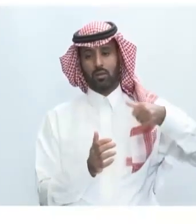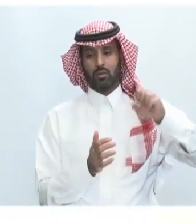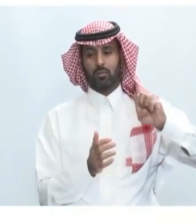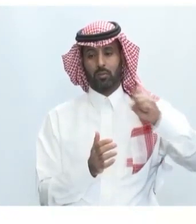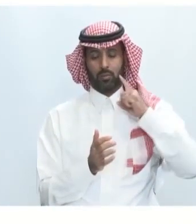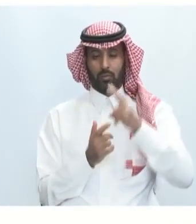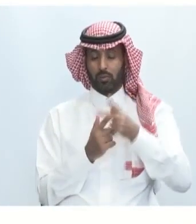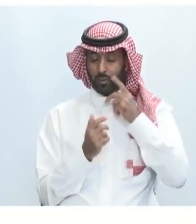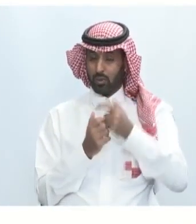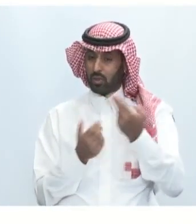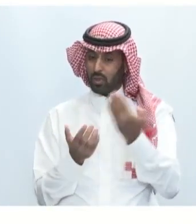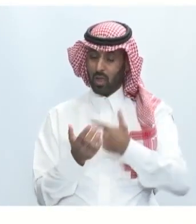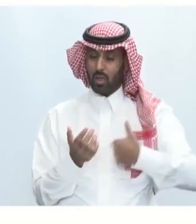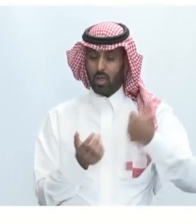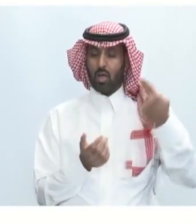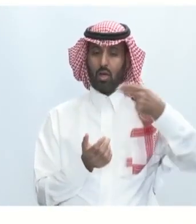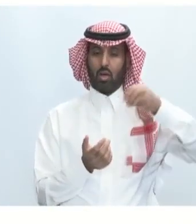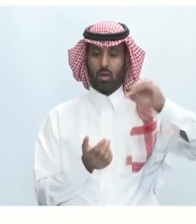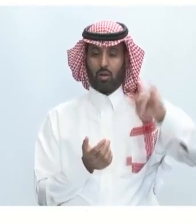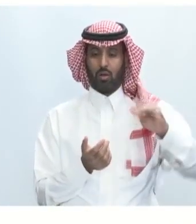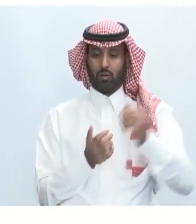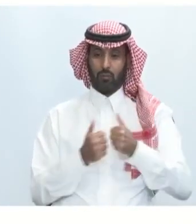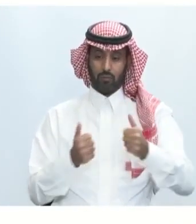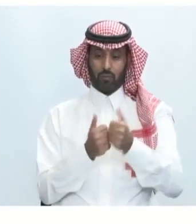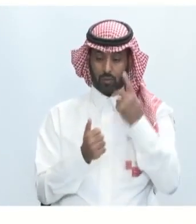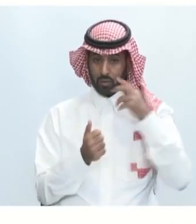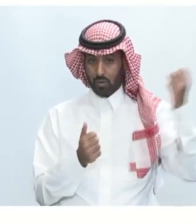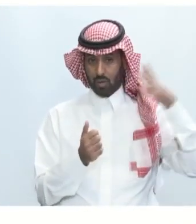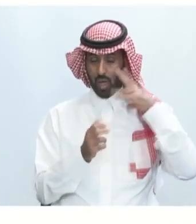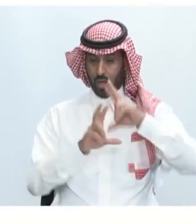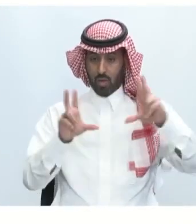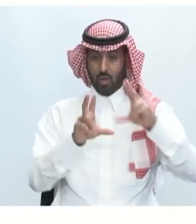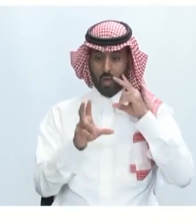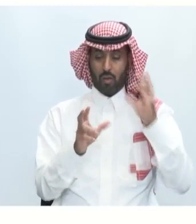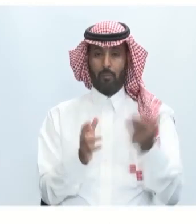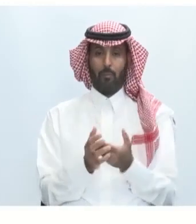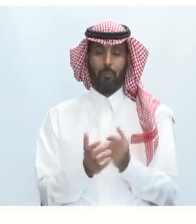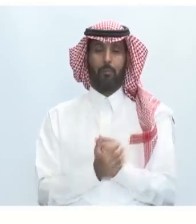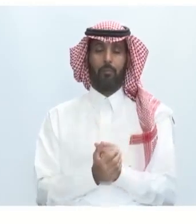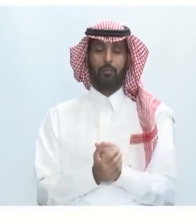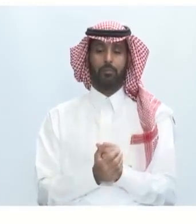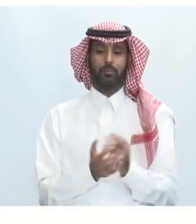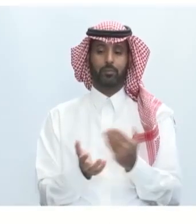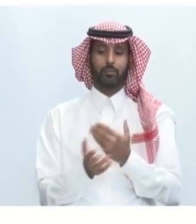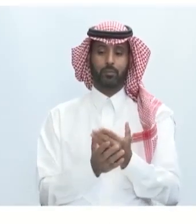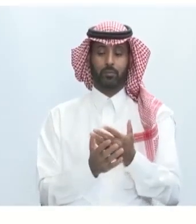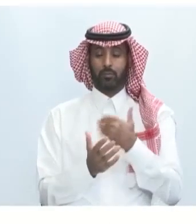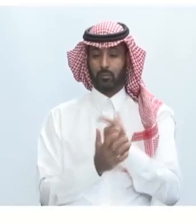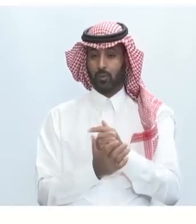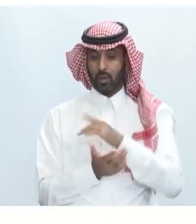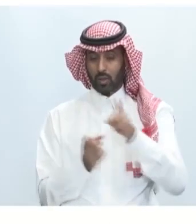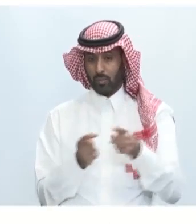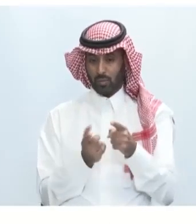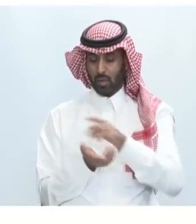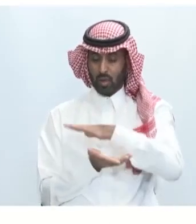Hoy, the family show. It's a morning show because it airs in the morning. Then we